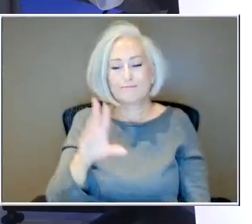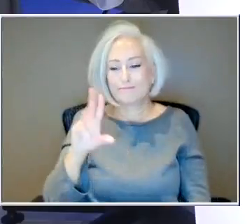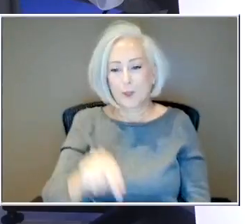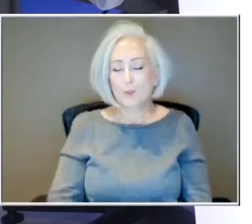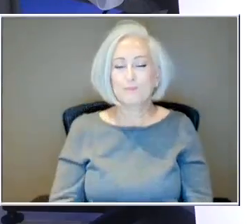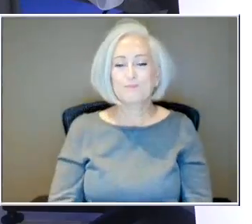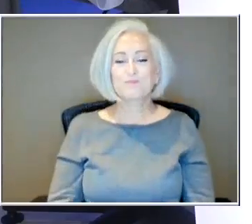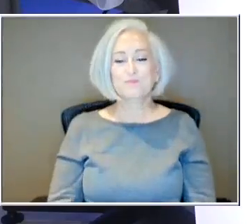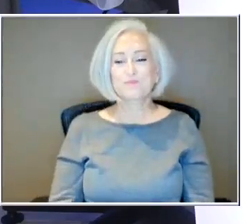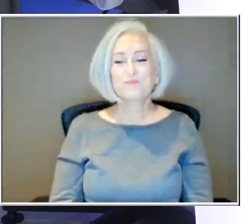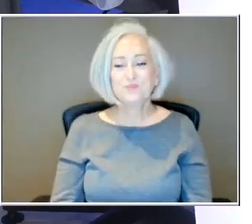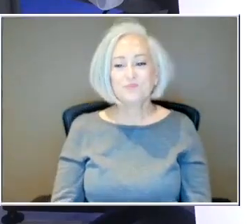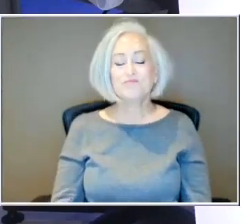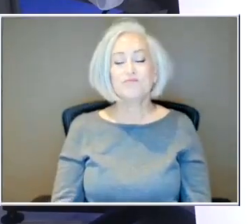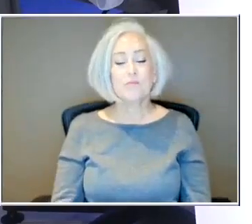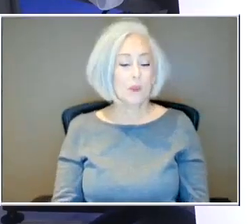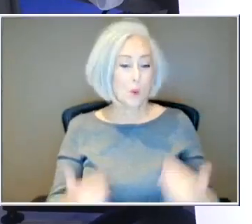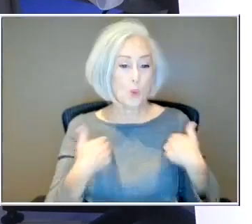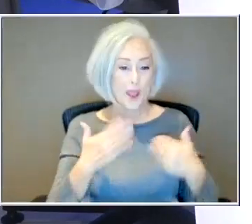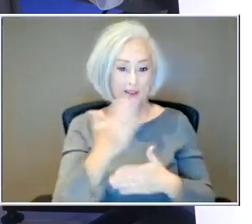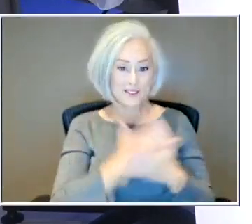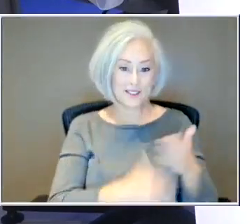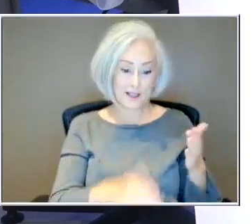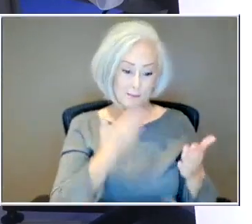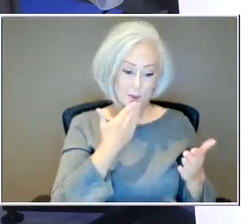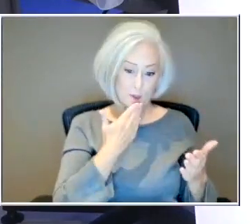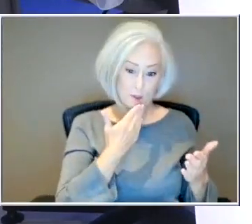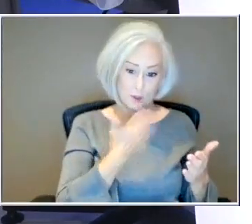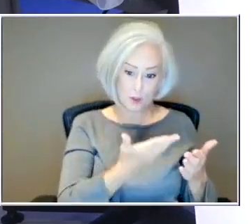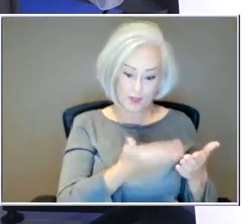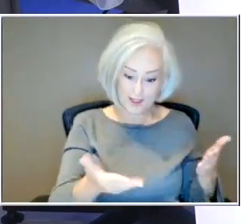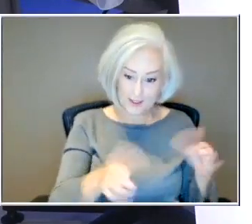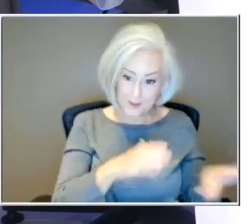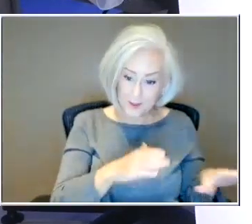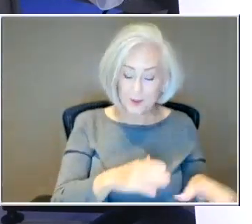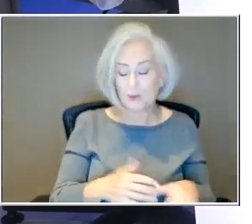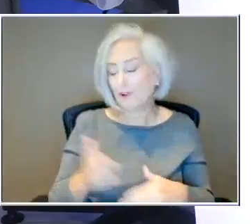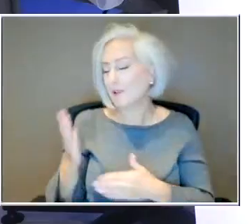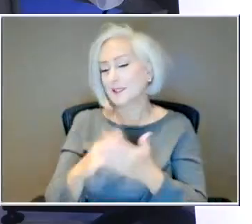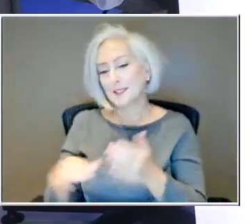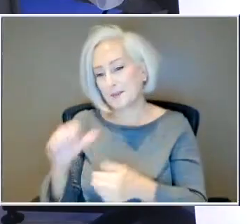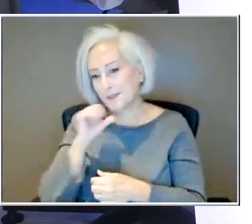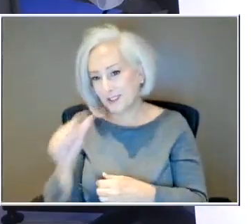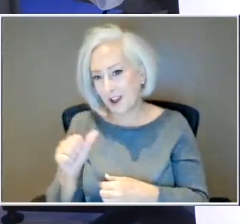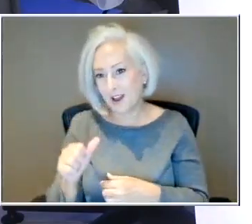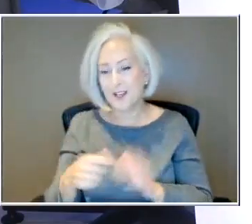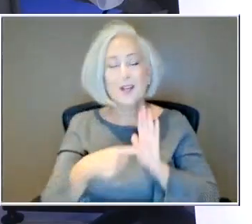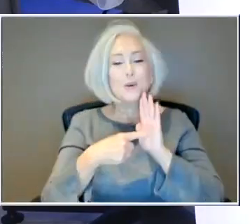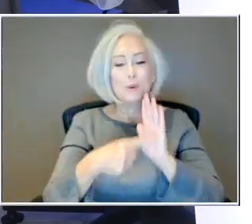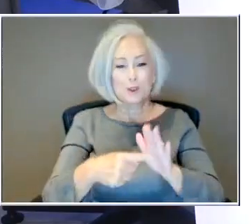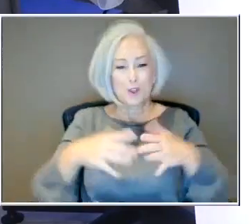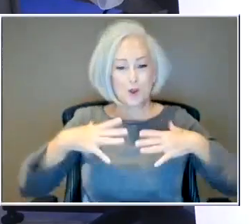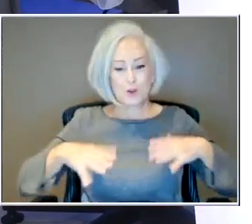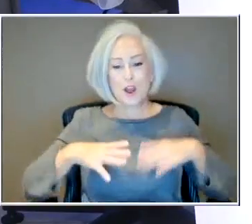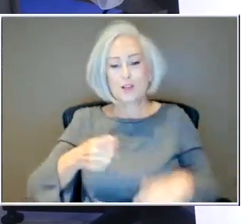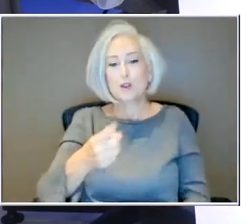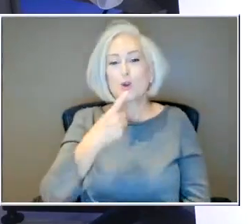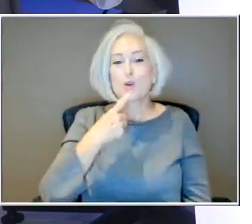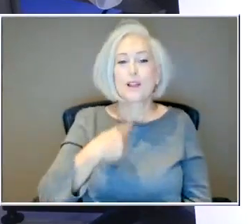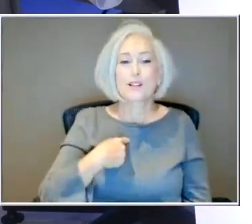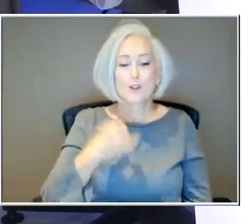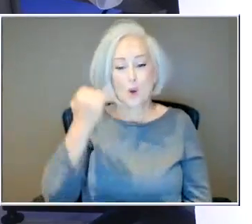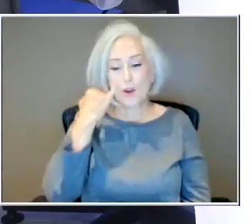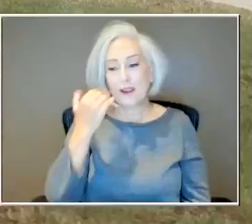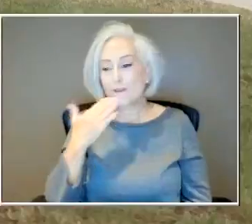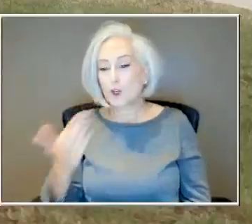to safety. And we have some costumes that we want to show you. And Yeah. I want to know what looks good to you. Got Give it. us the thumbs up, You bet. thumbs down on You bet. if it's good or if it's